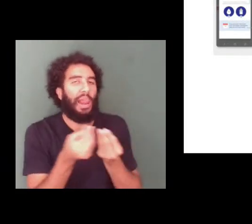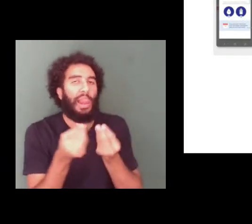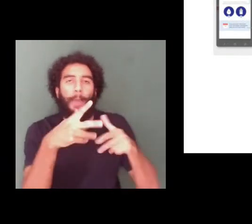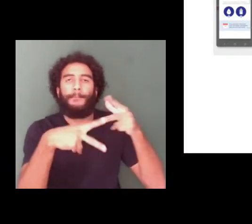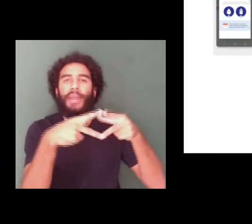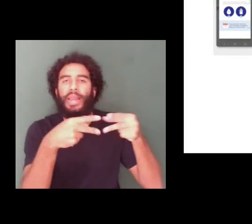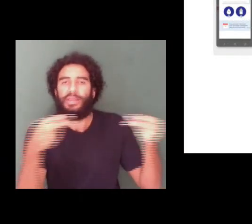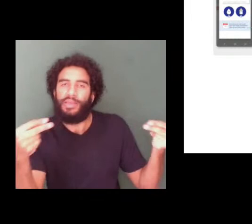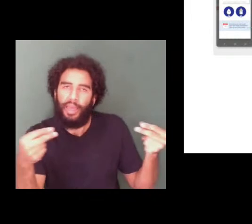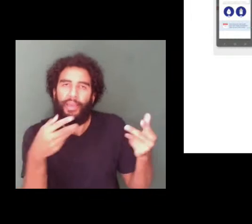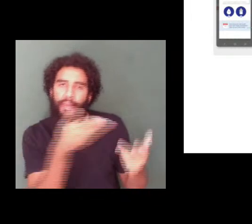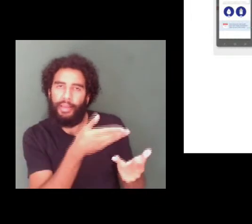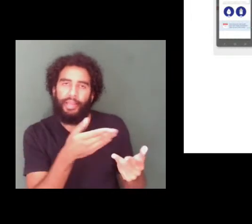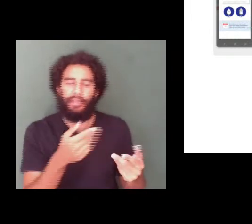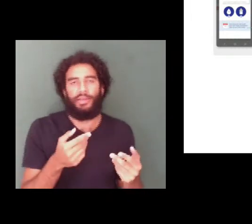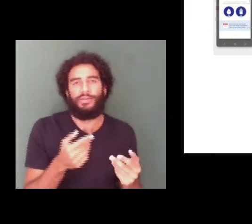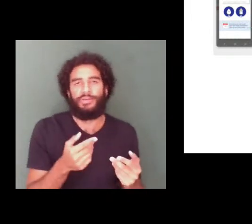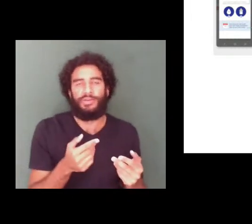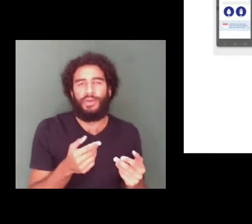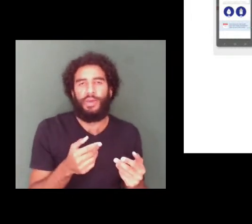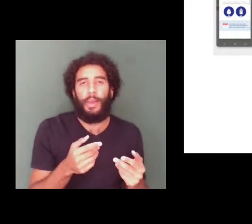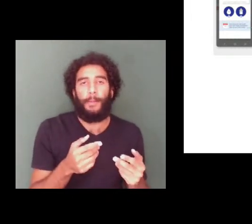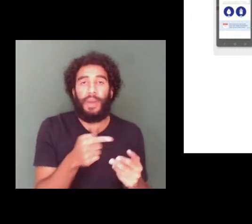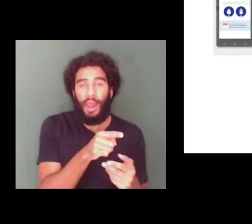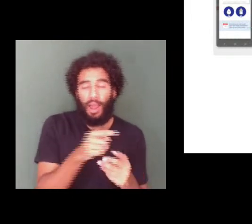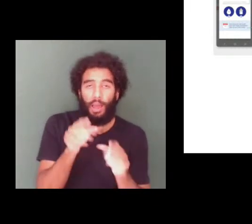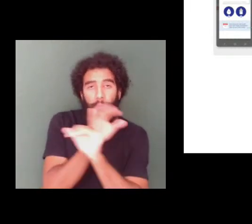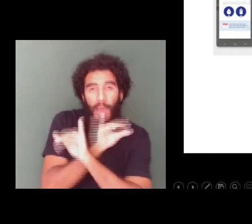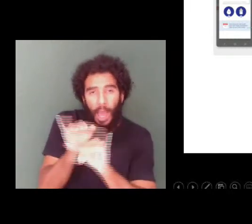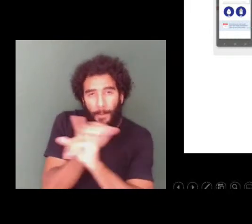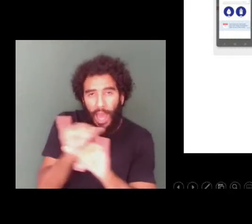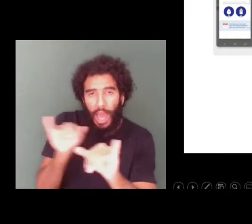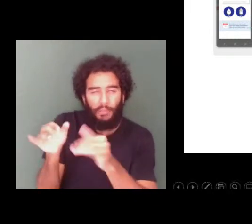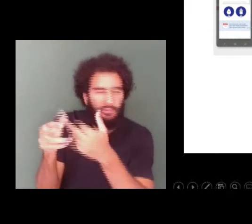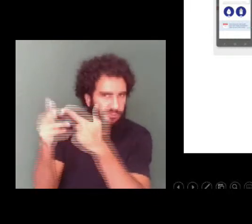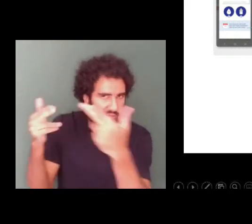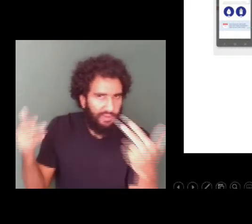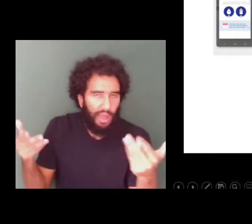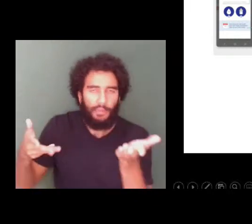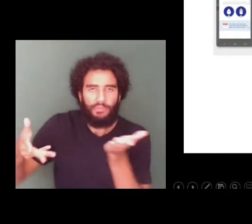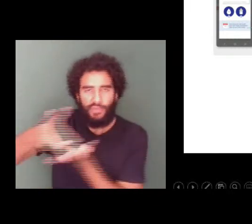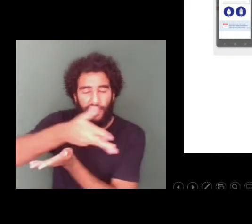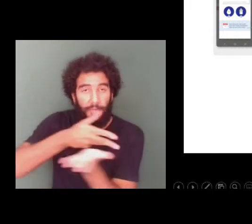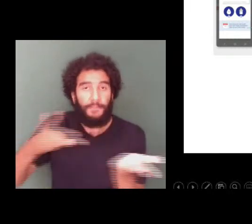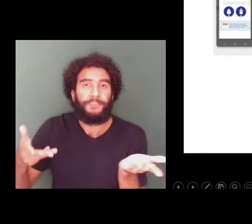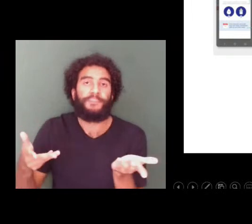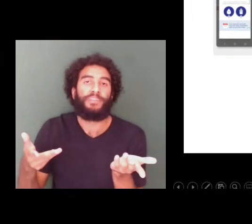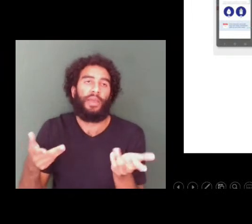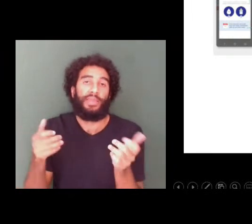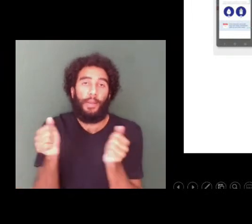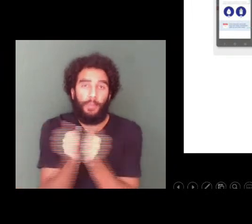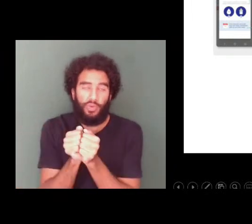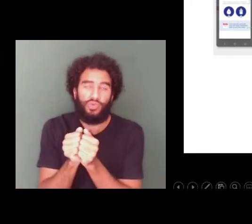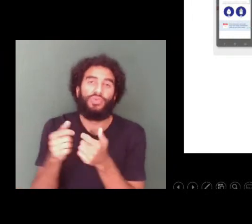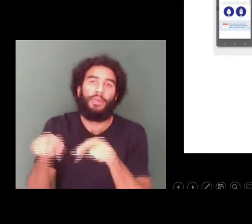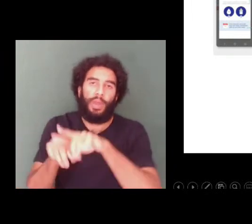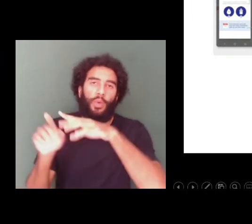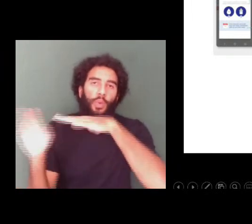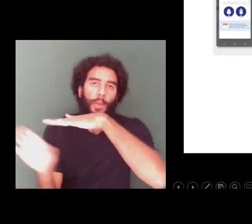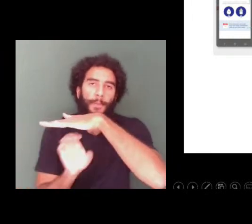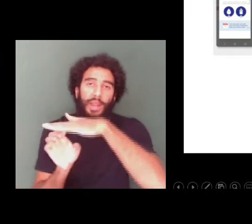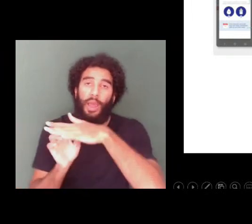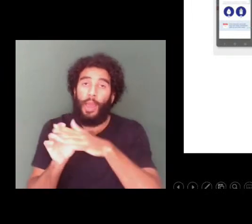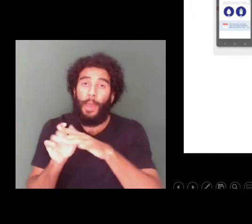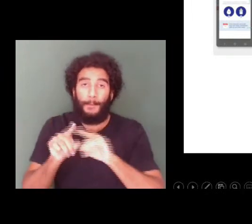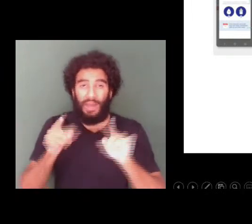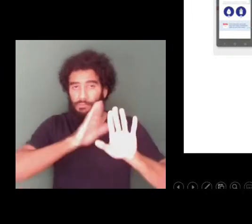and yet inadvertently are also sharing that information with companies and advancing this. So there are new